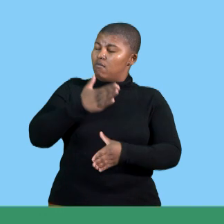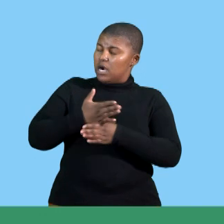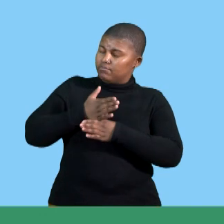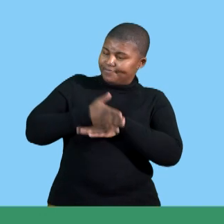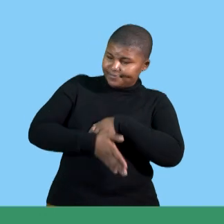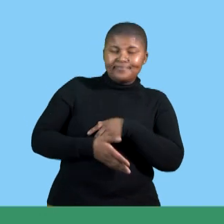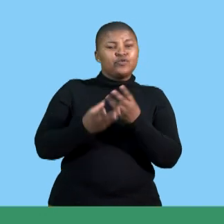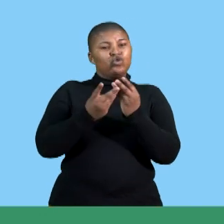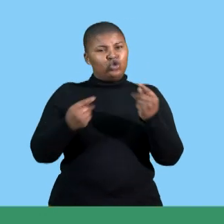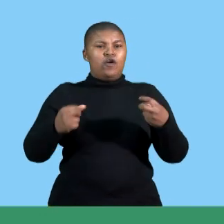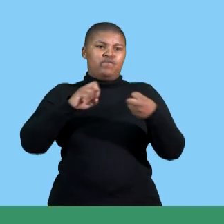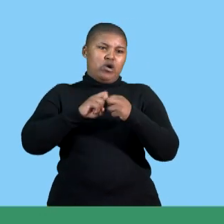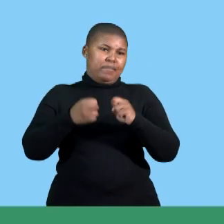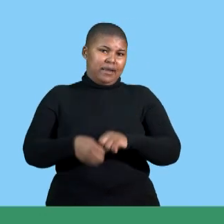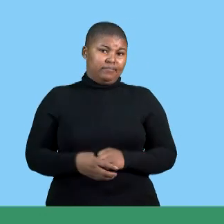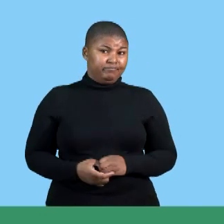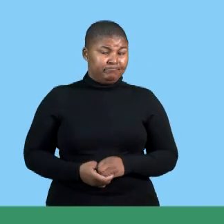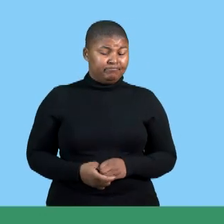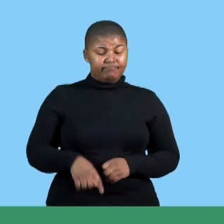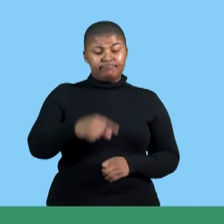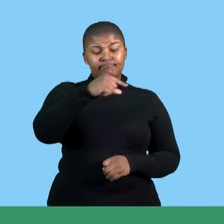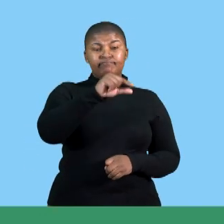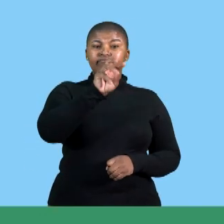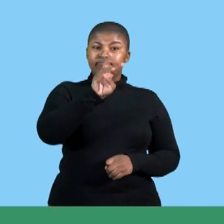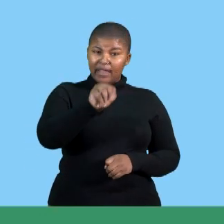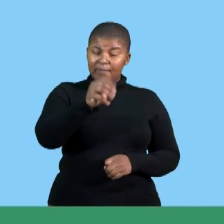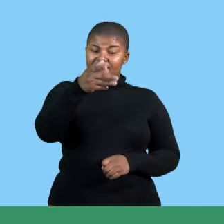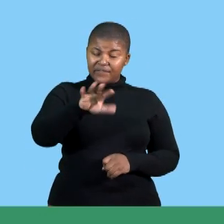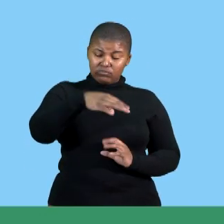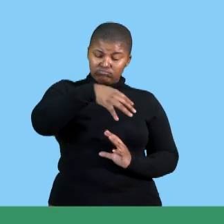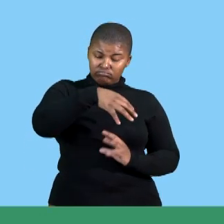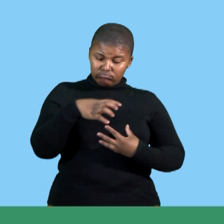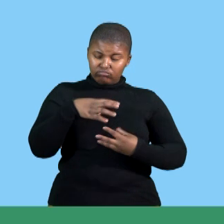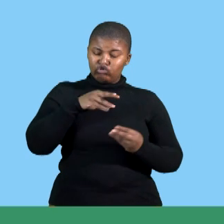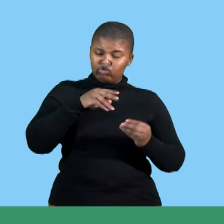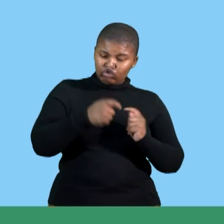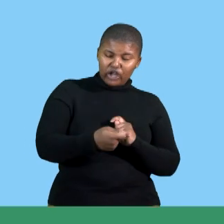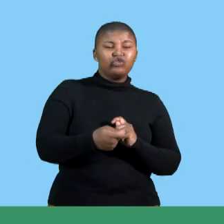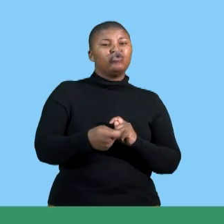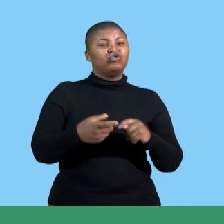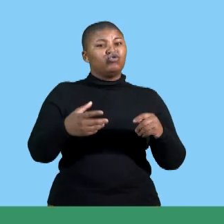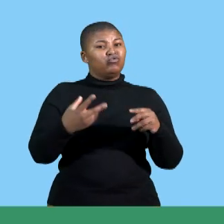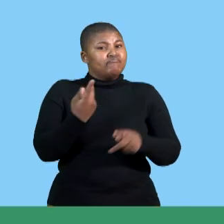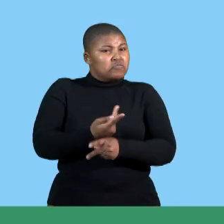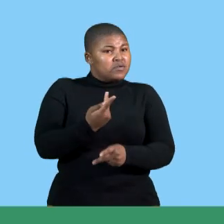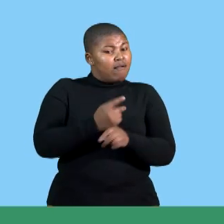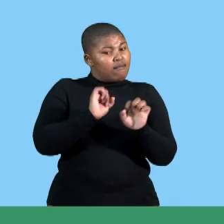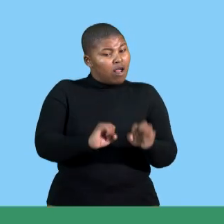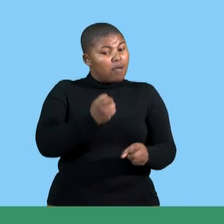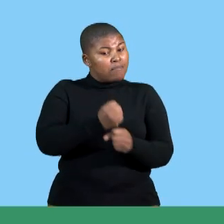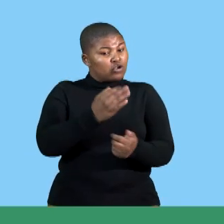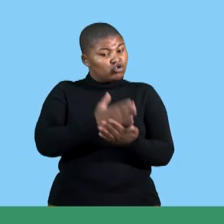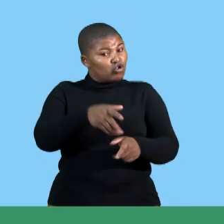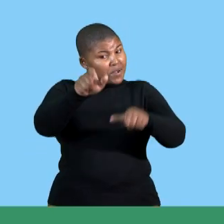GM creatively adapted their products to meet the changing tastes and the